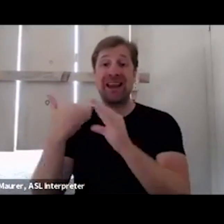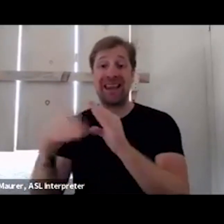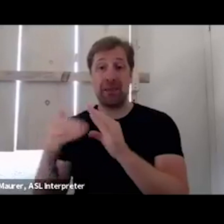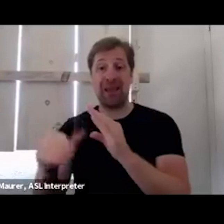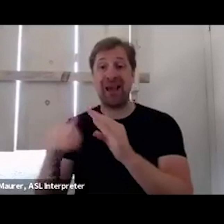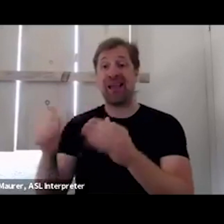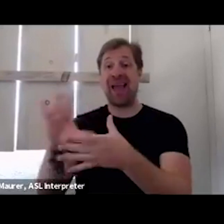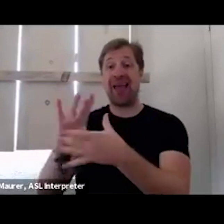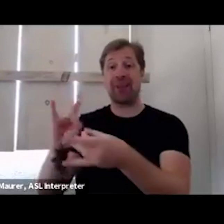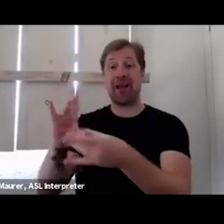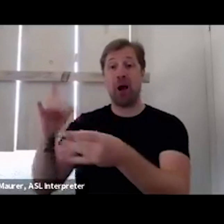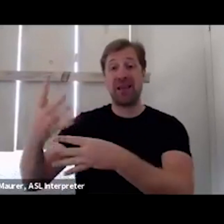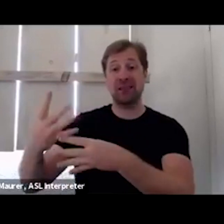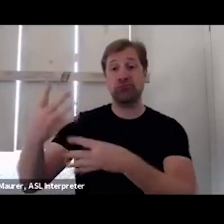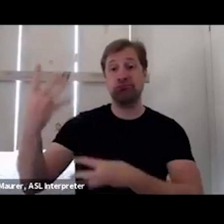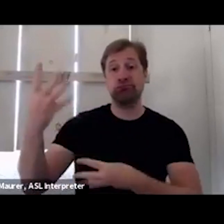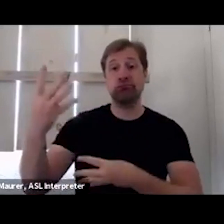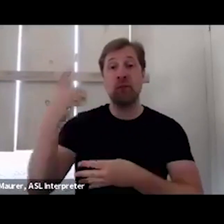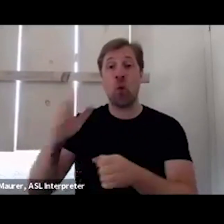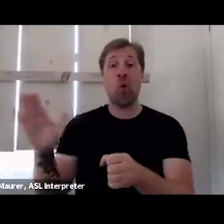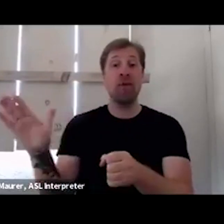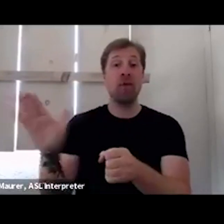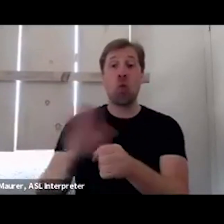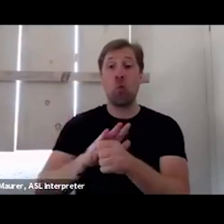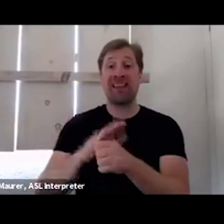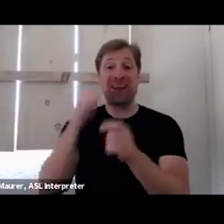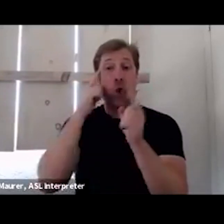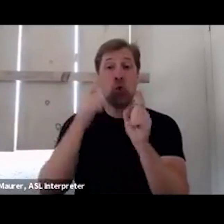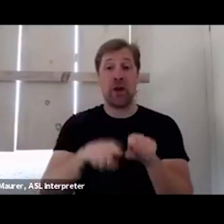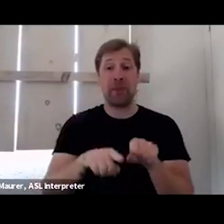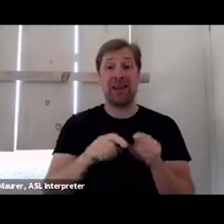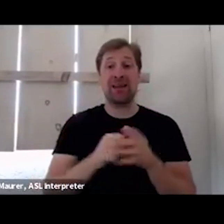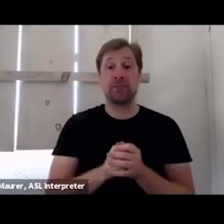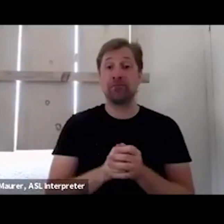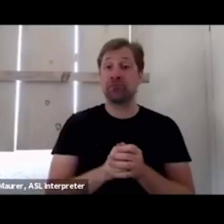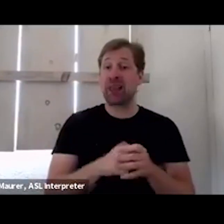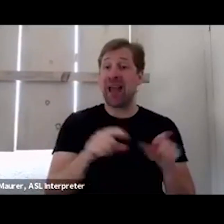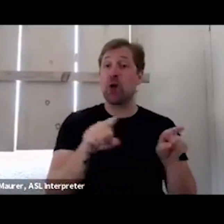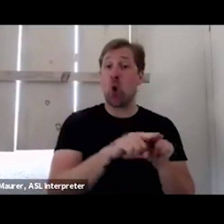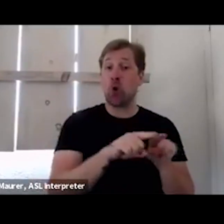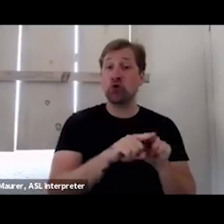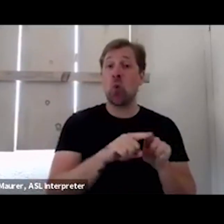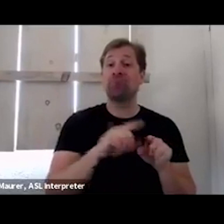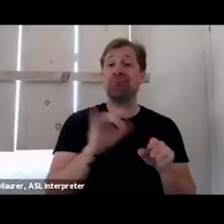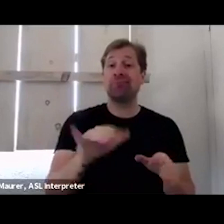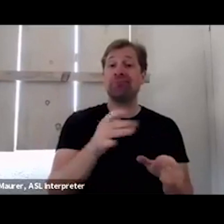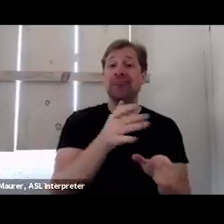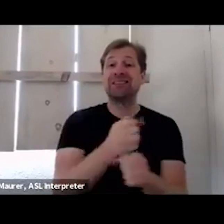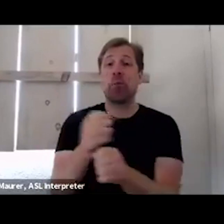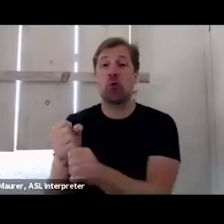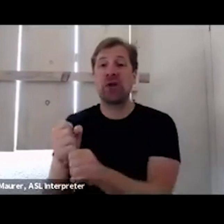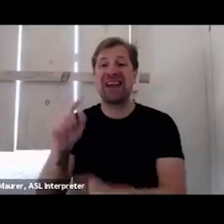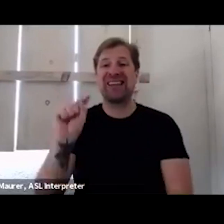section below for the full tentative agreement, as well as a summary